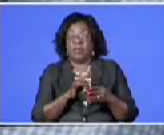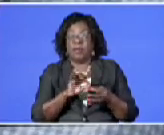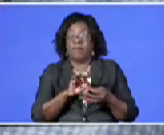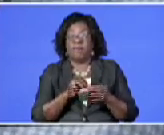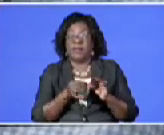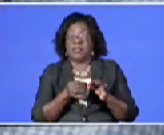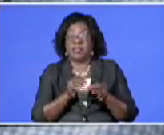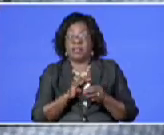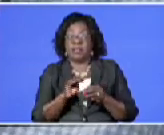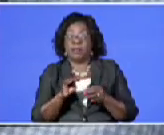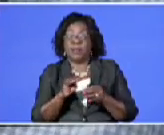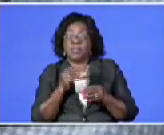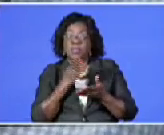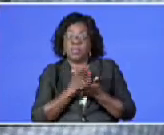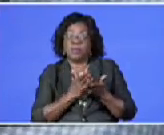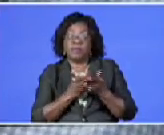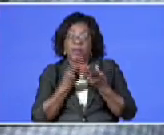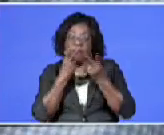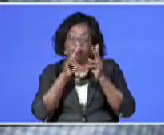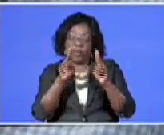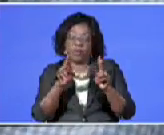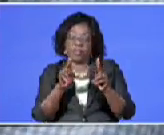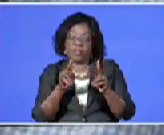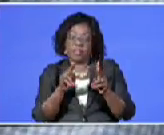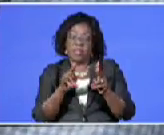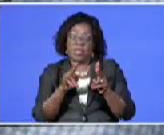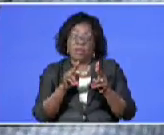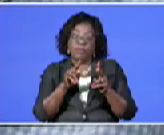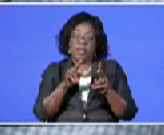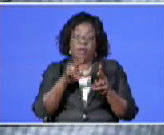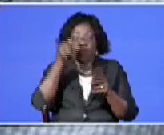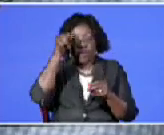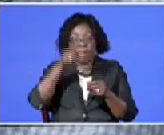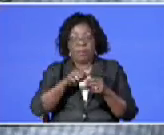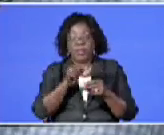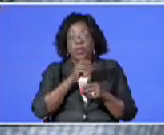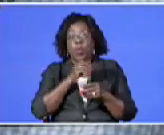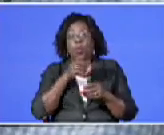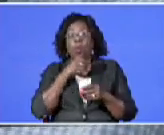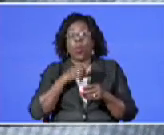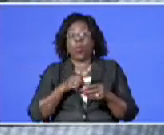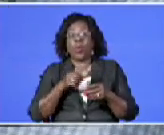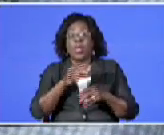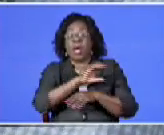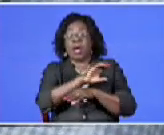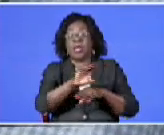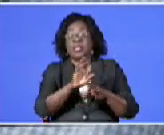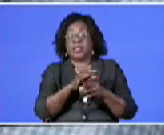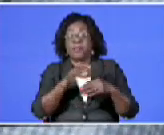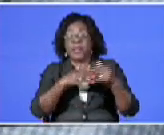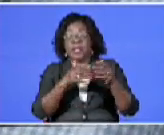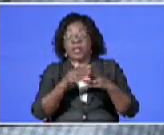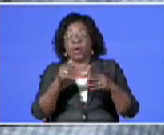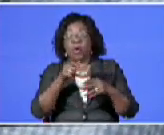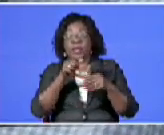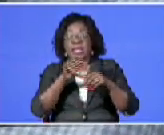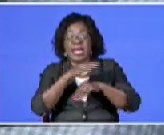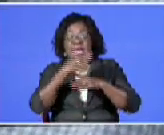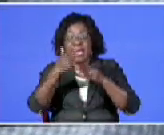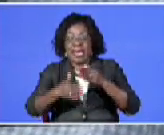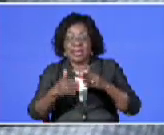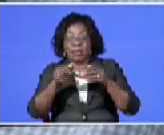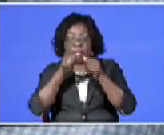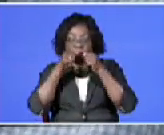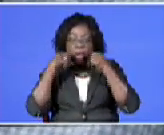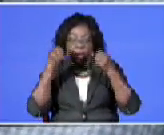Some of your viewers may recall the old Customs Warehouse that was sitting on the east end of Arawak Key. I was